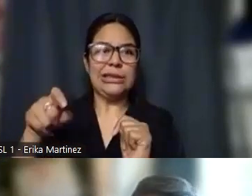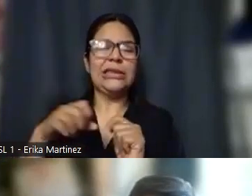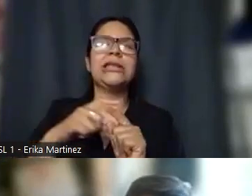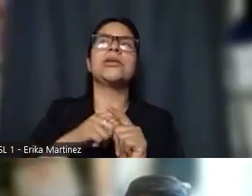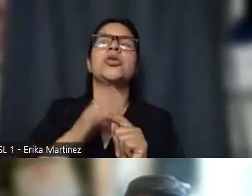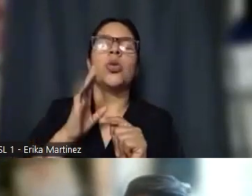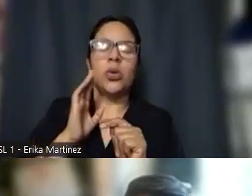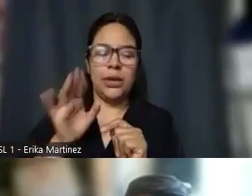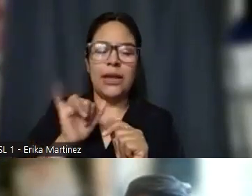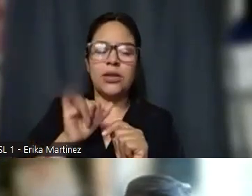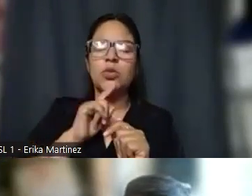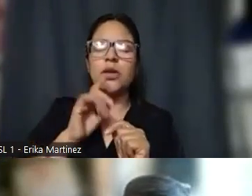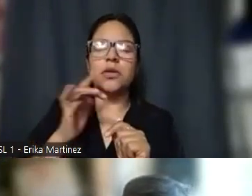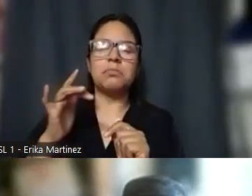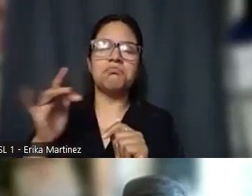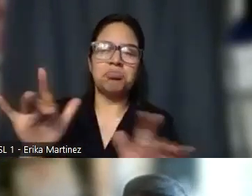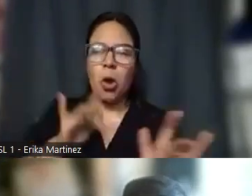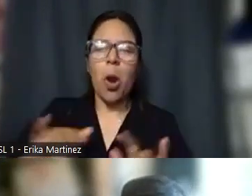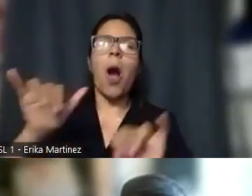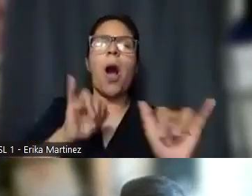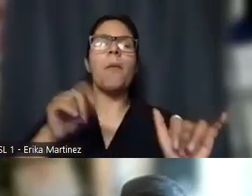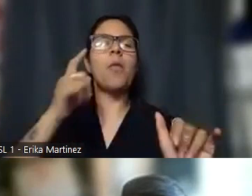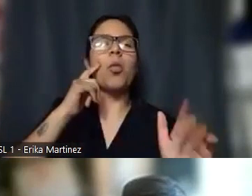very, very, very common in what we do.